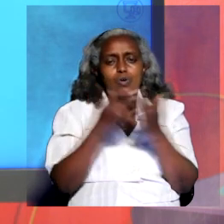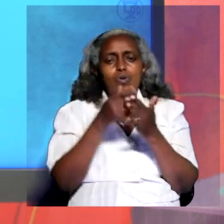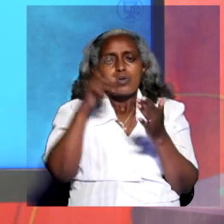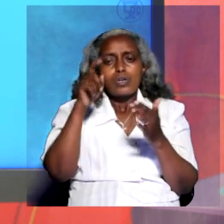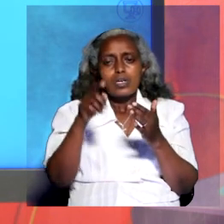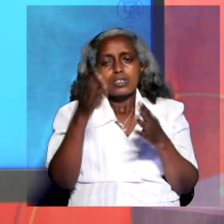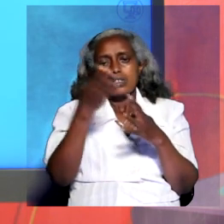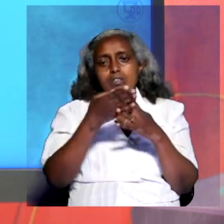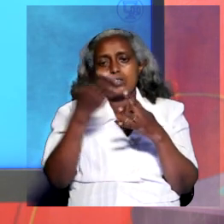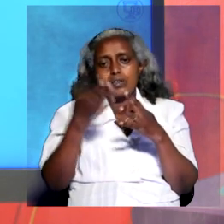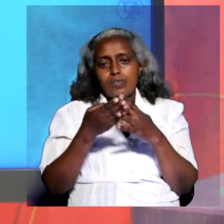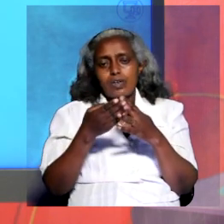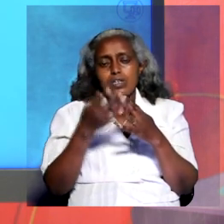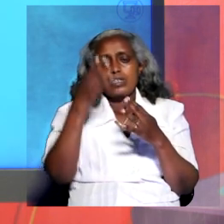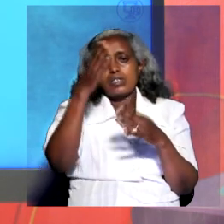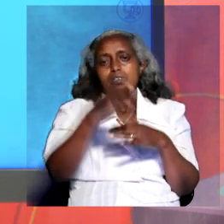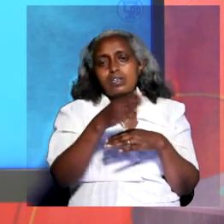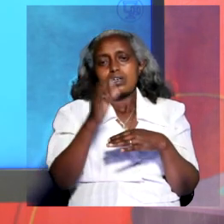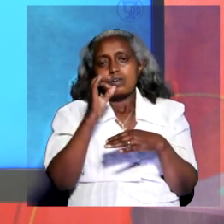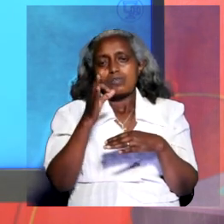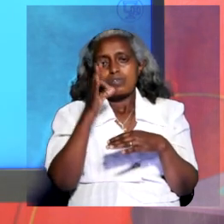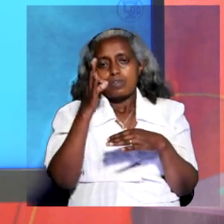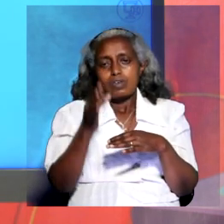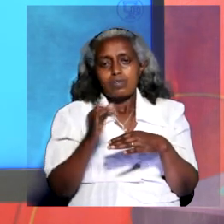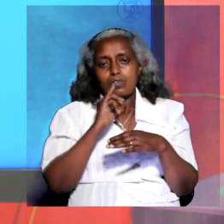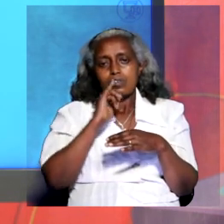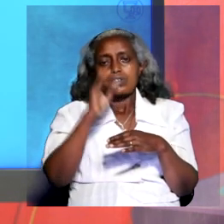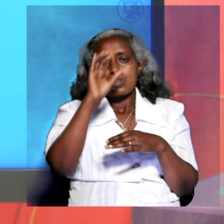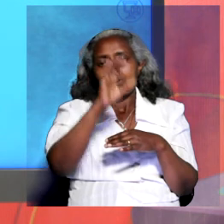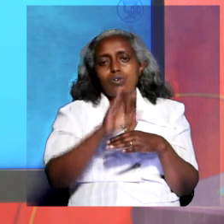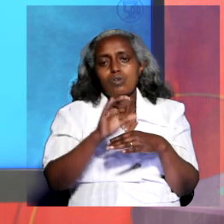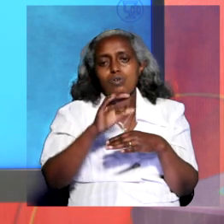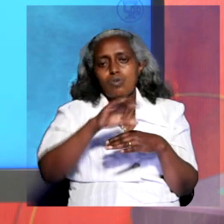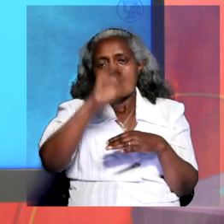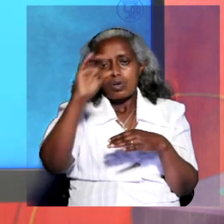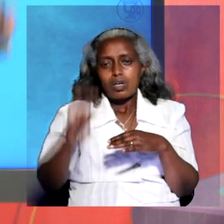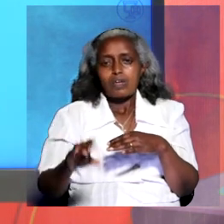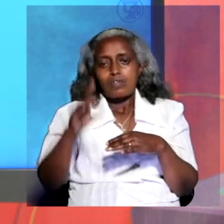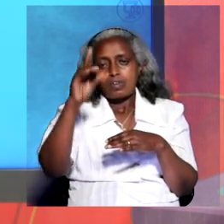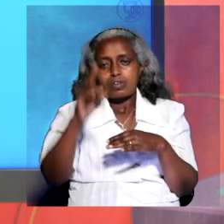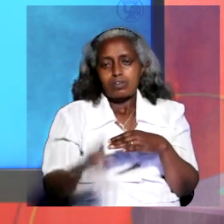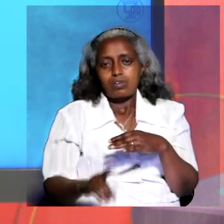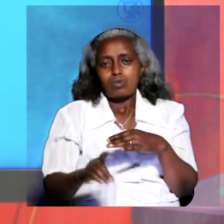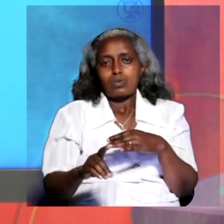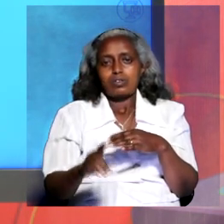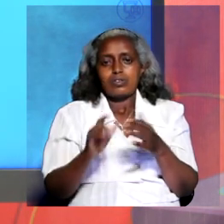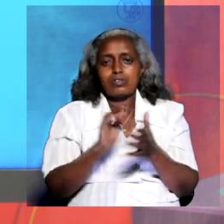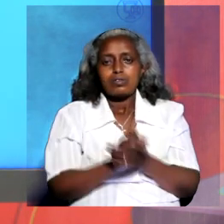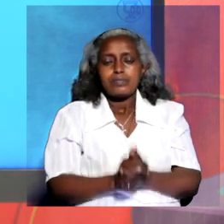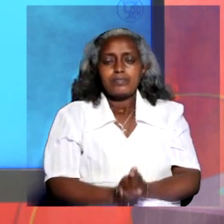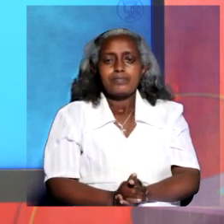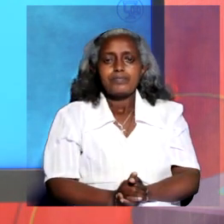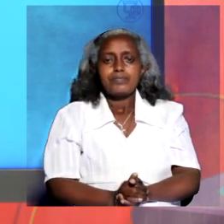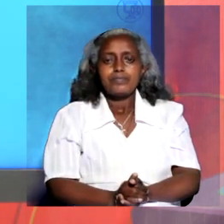in that interval, then the graph of f is this concave downward. It is concave